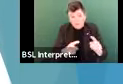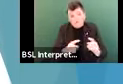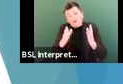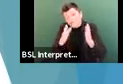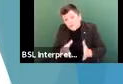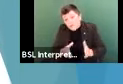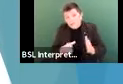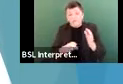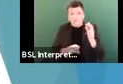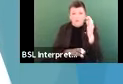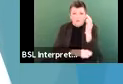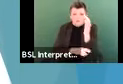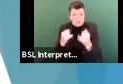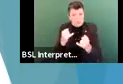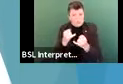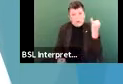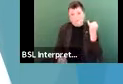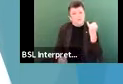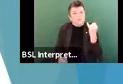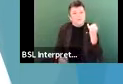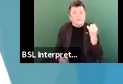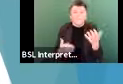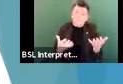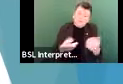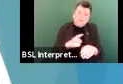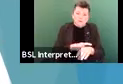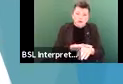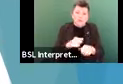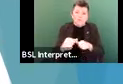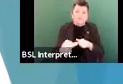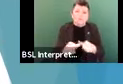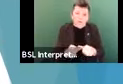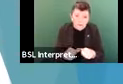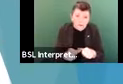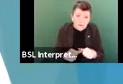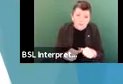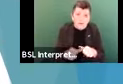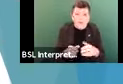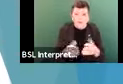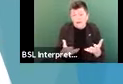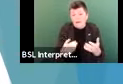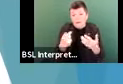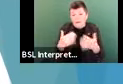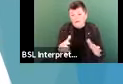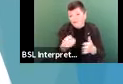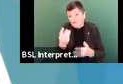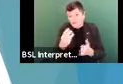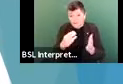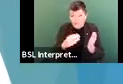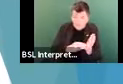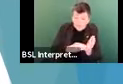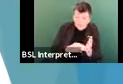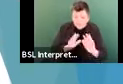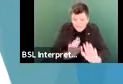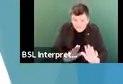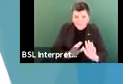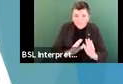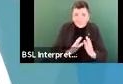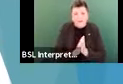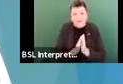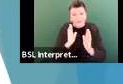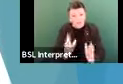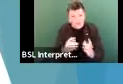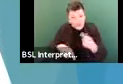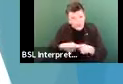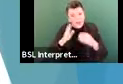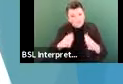class, it's even worse. Time is short. I still have only 3 minutes. Anyway, we have to think about